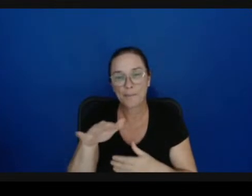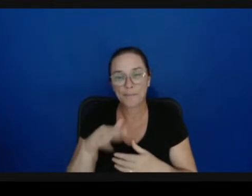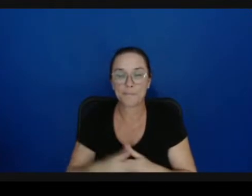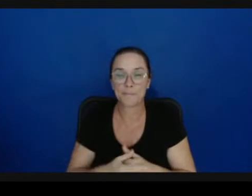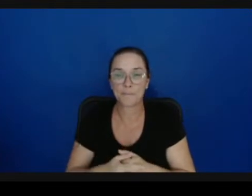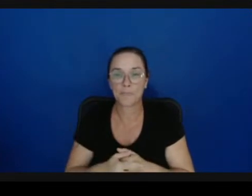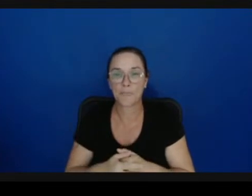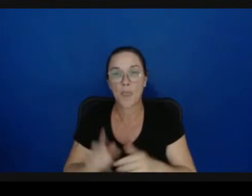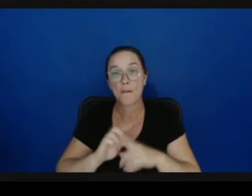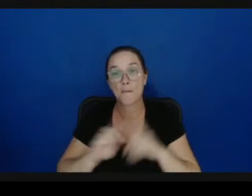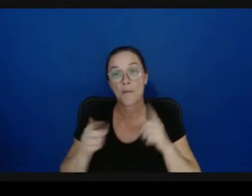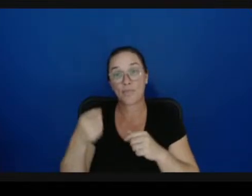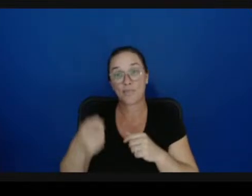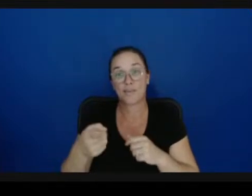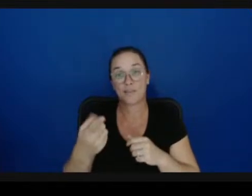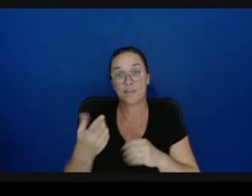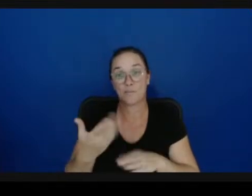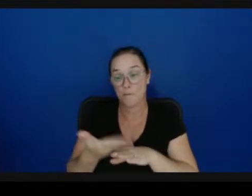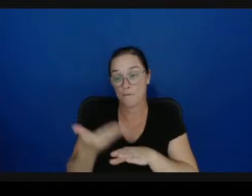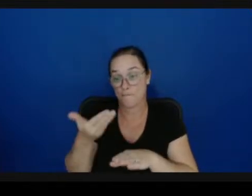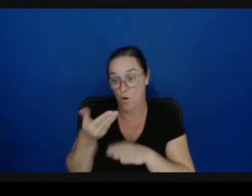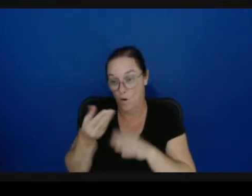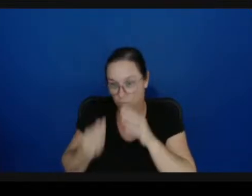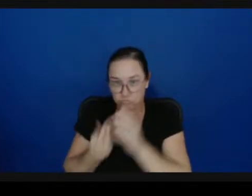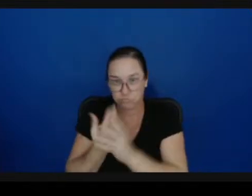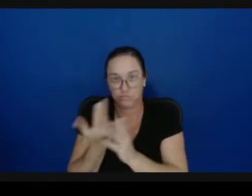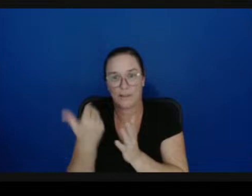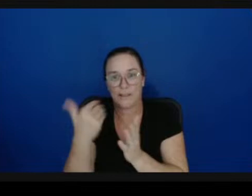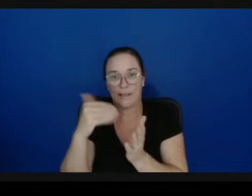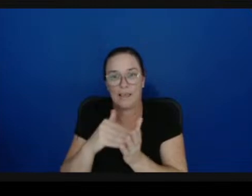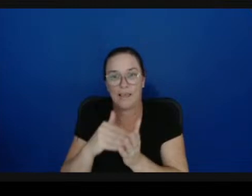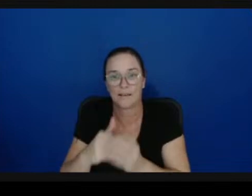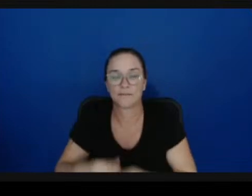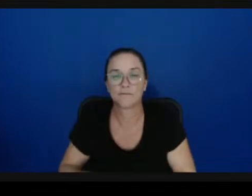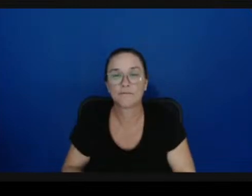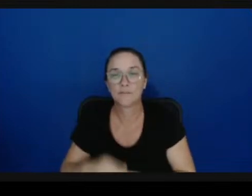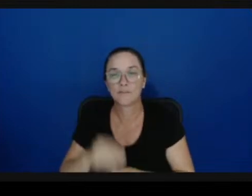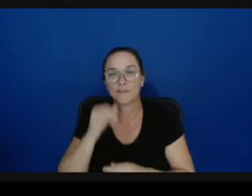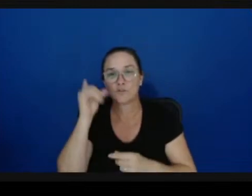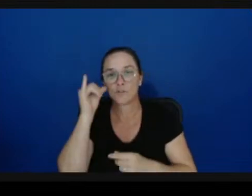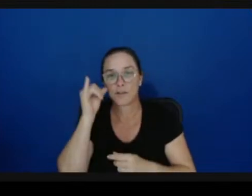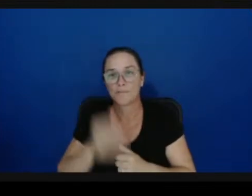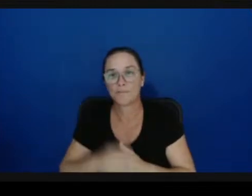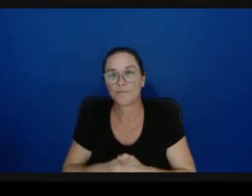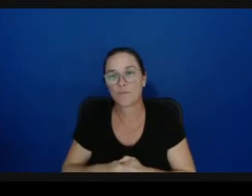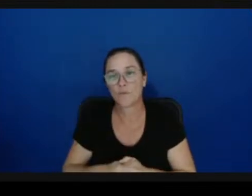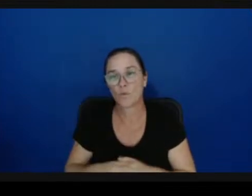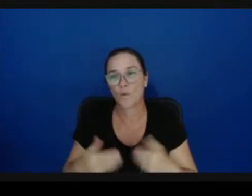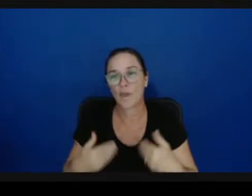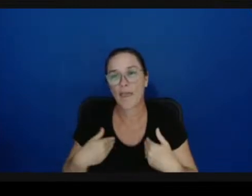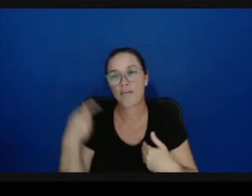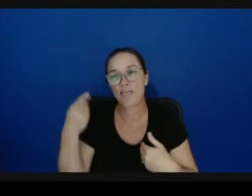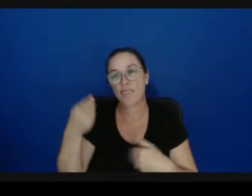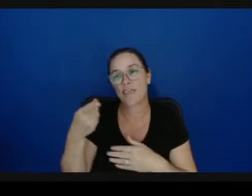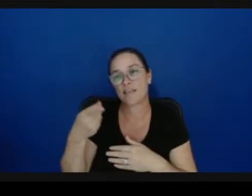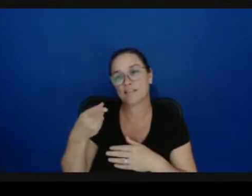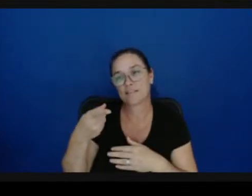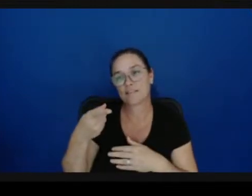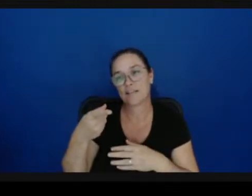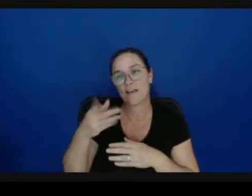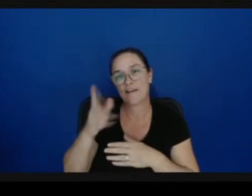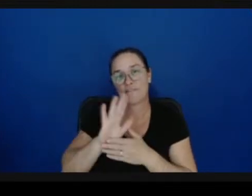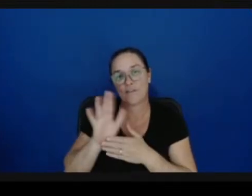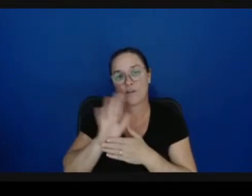But this is right before the reactivation. So we have a reactivation happening on the 18th yesterday. And we do have this video that's